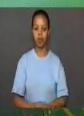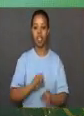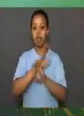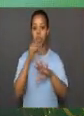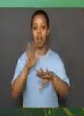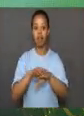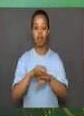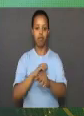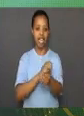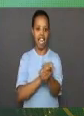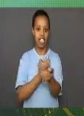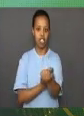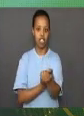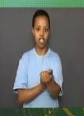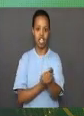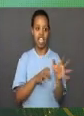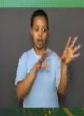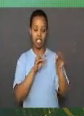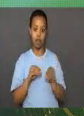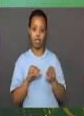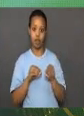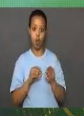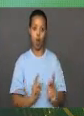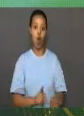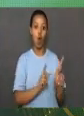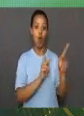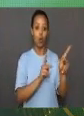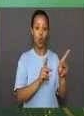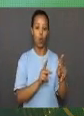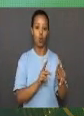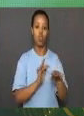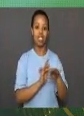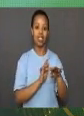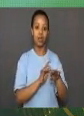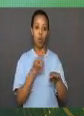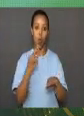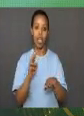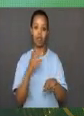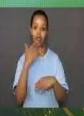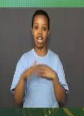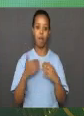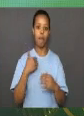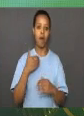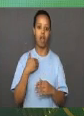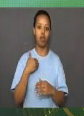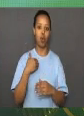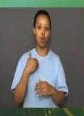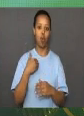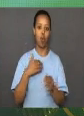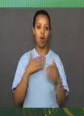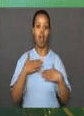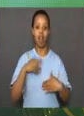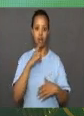Light energy is absorbed by photosensitive pigments, such as chlorophyll,